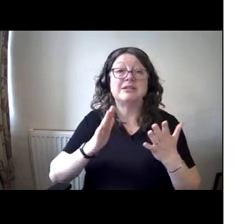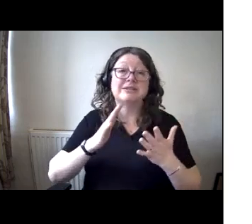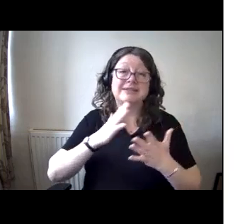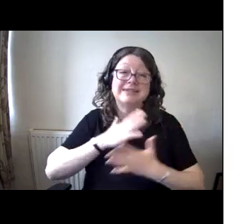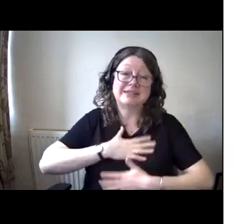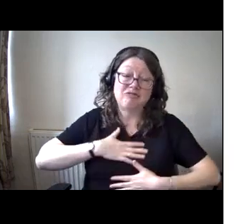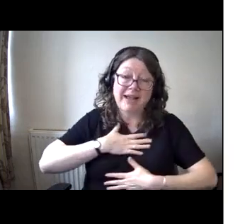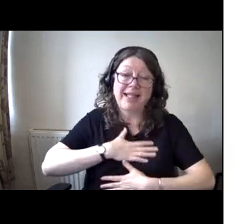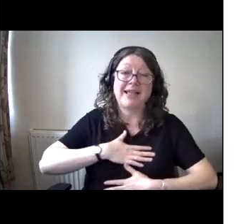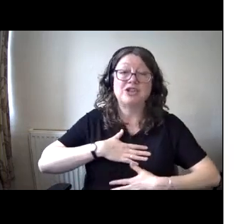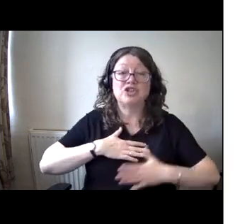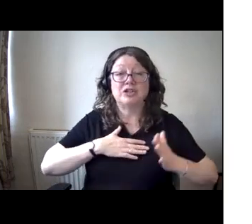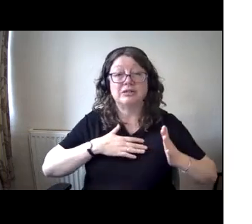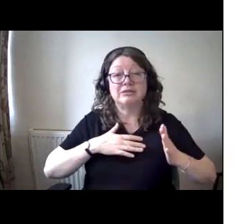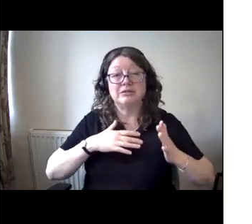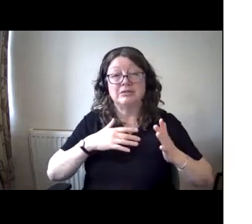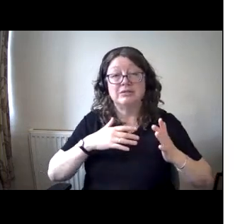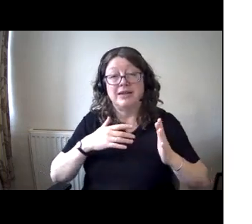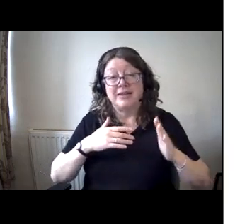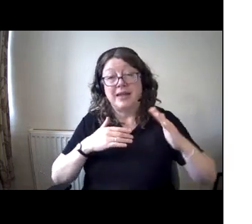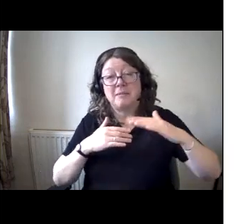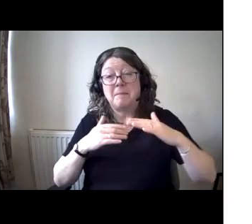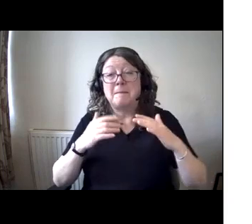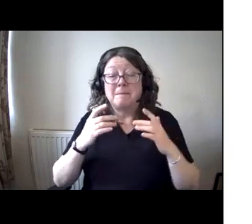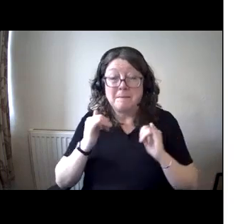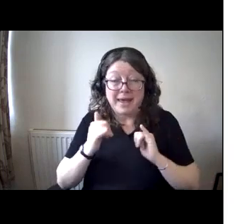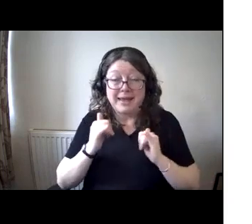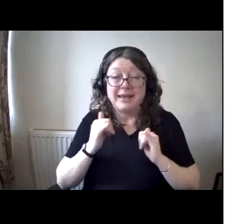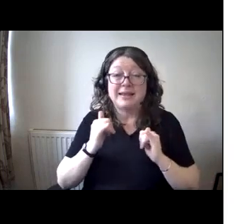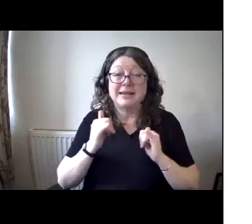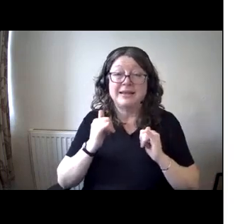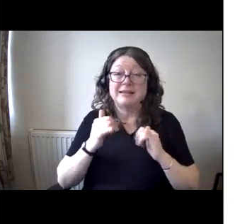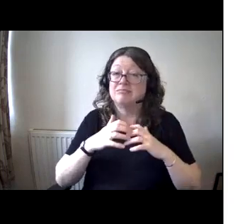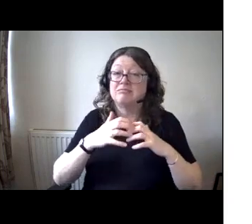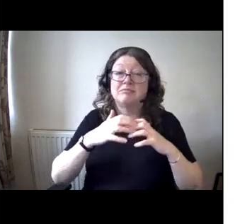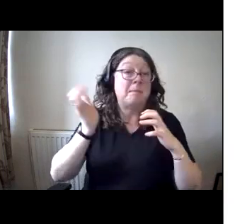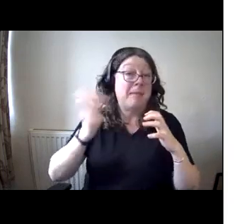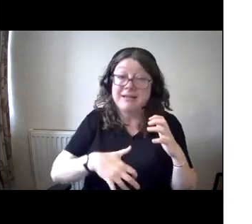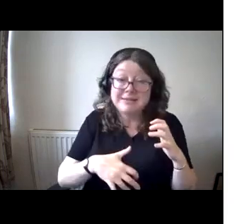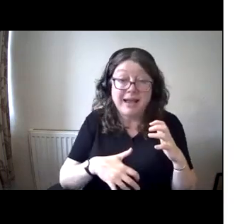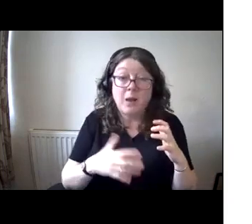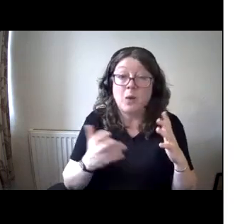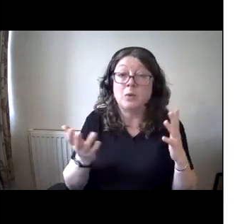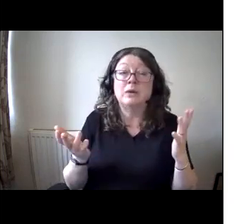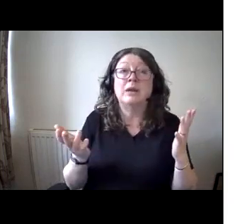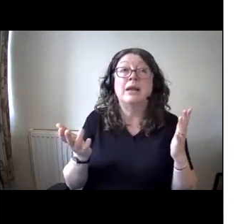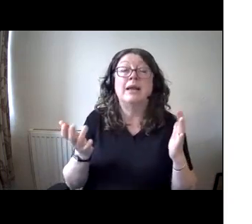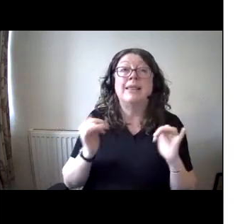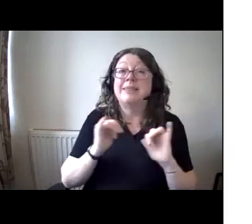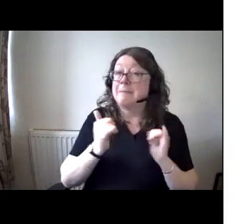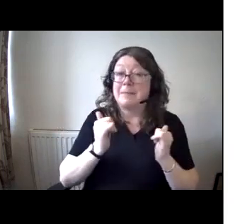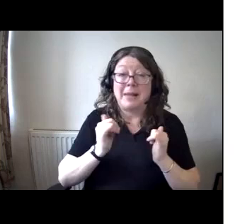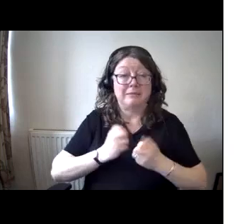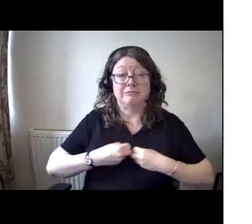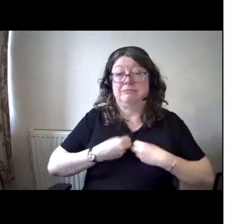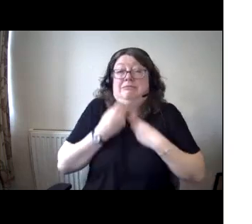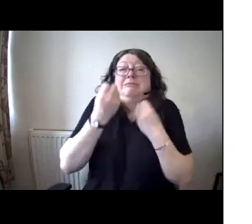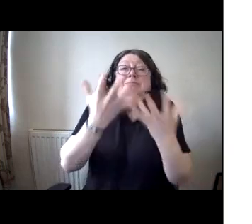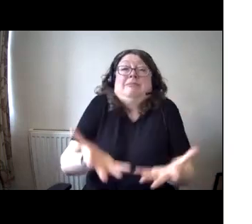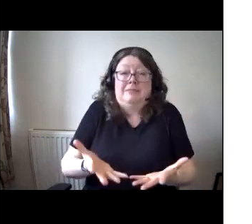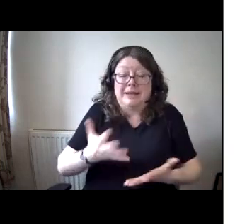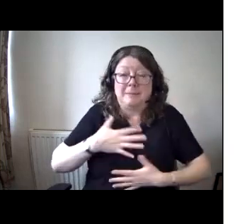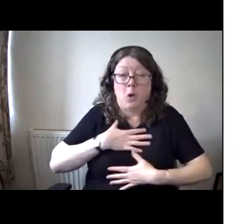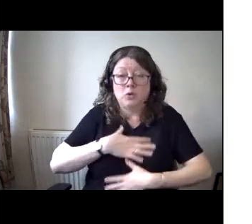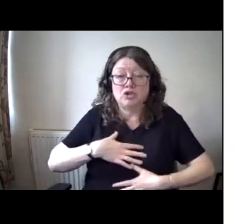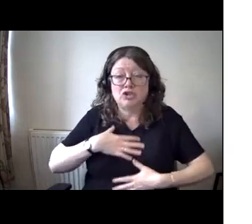overwhelmed. And so we might see, like I say, we might see meltdown, we might see our young people having big emotional responses, we might see our